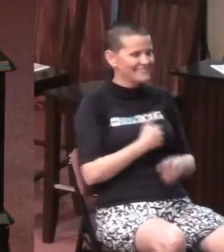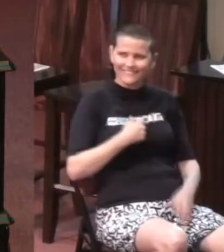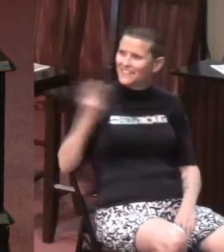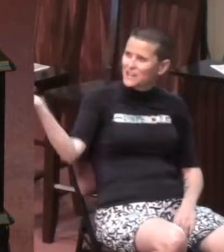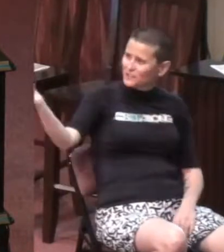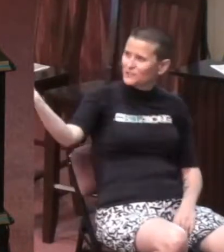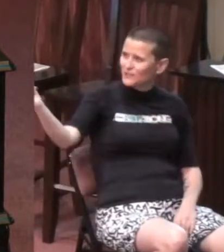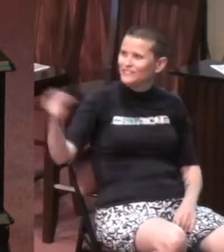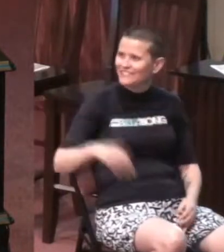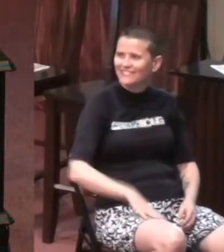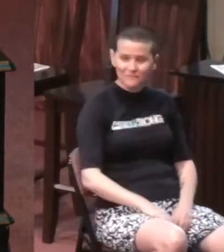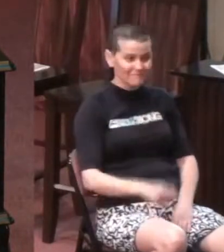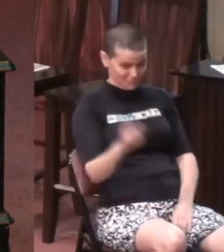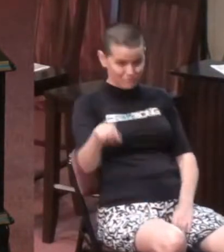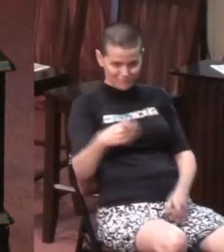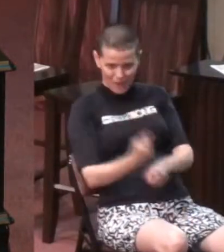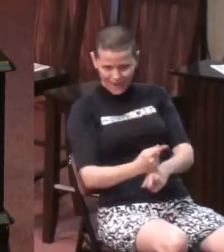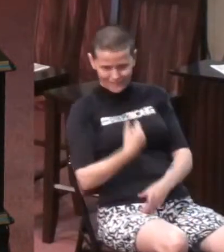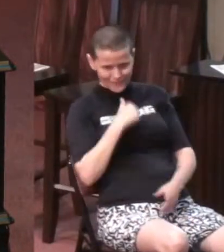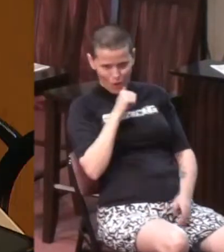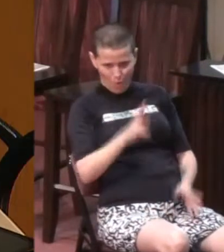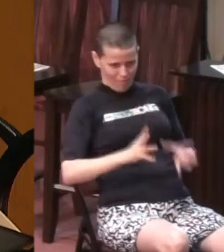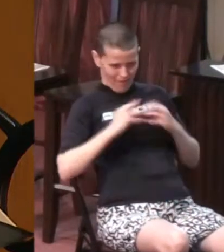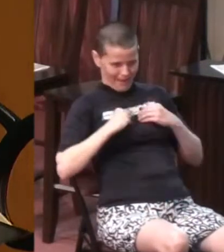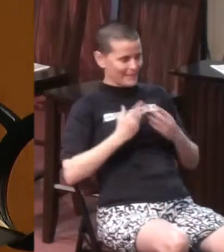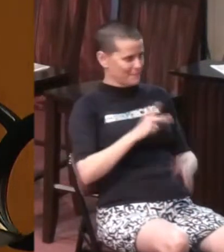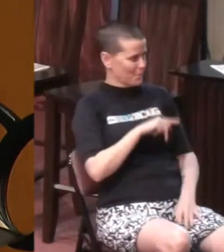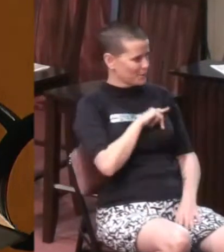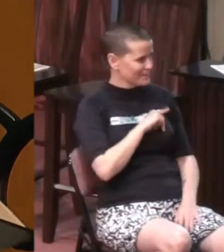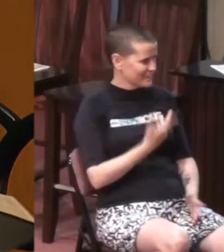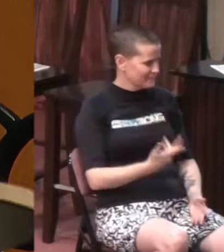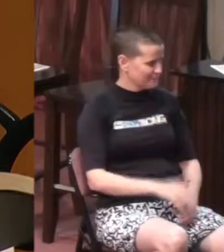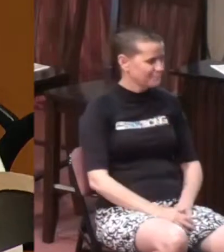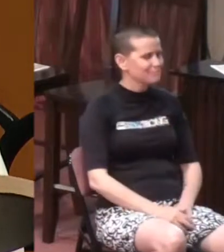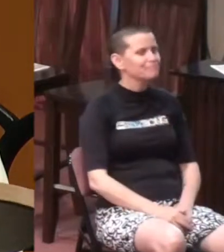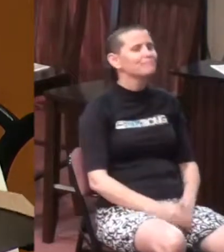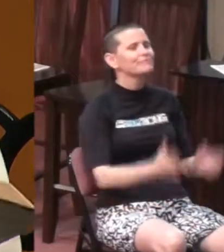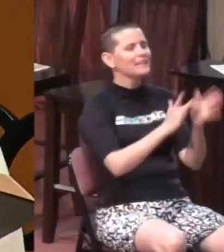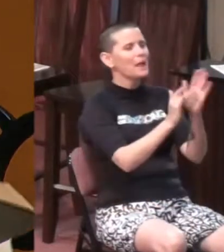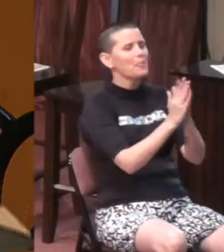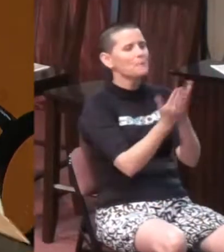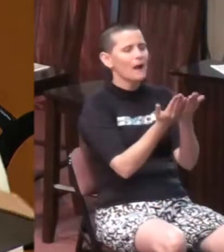In John chapter 9, 1 through 5, Jesus was walking down the road, and